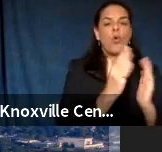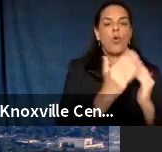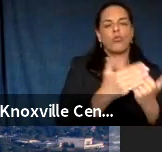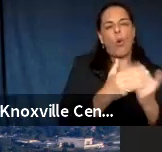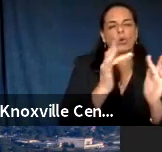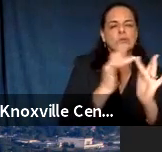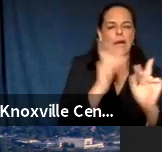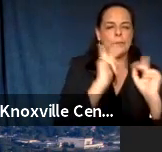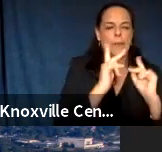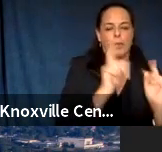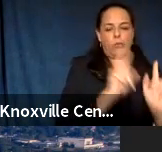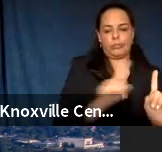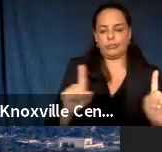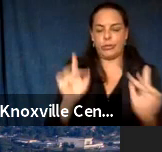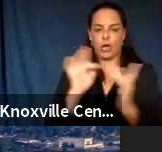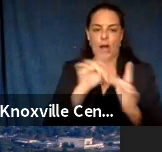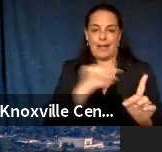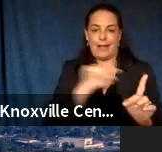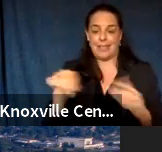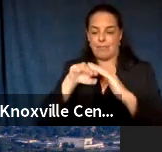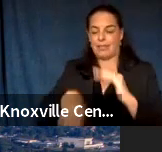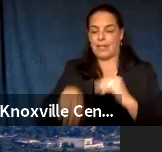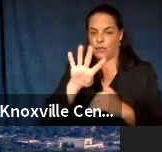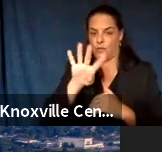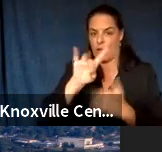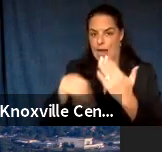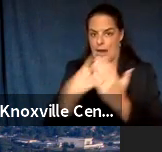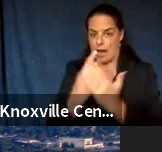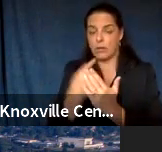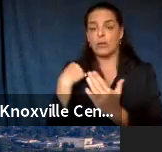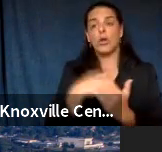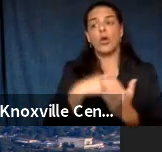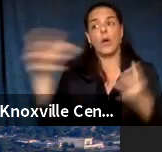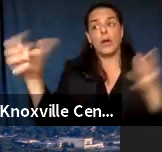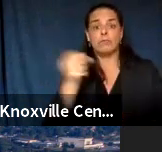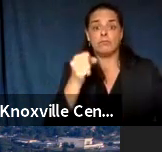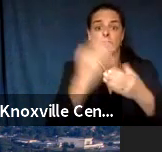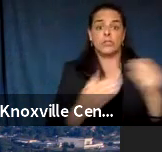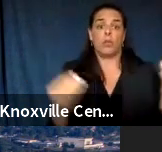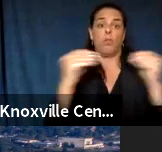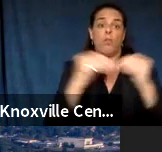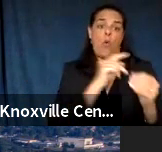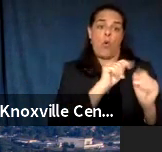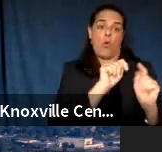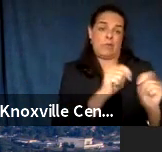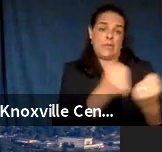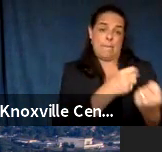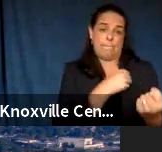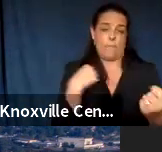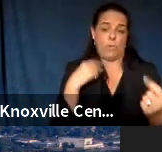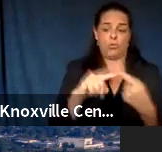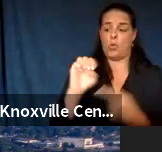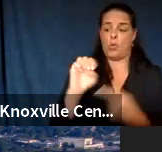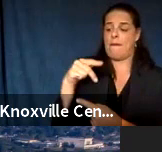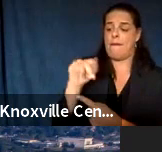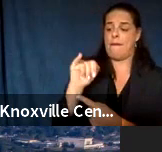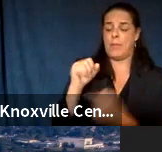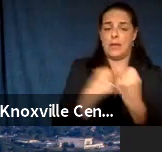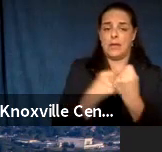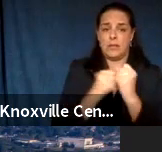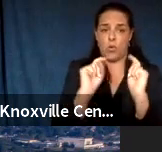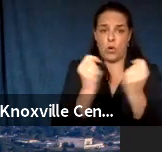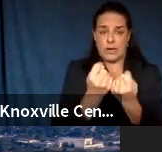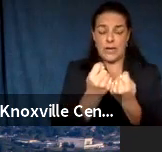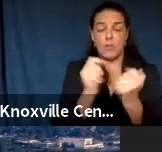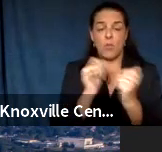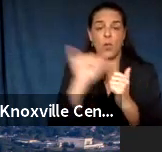added a few new team members into our EPI support team from last week. With this team, we continue to be able to initiate